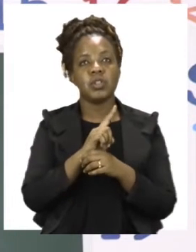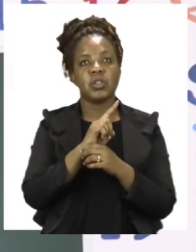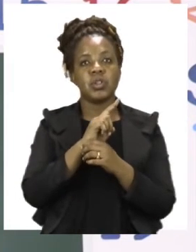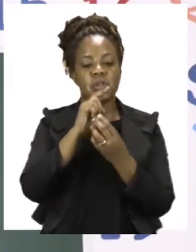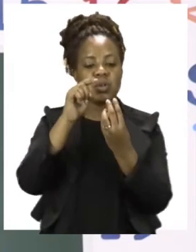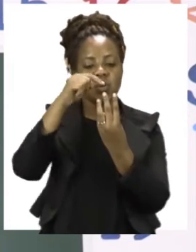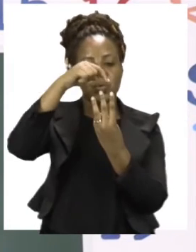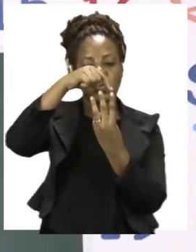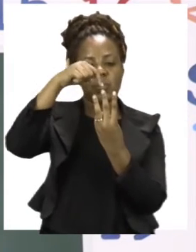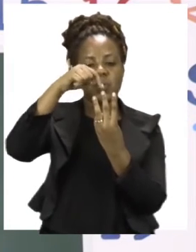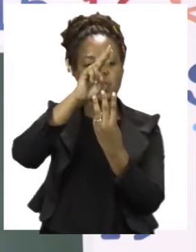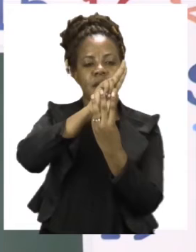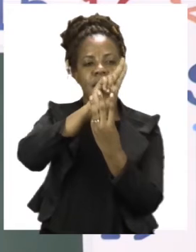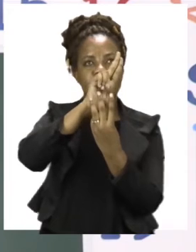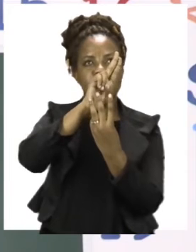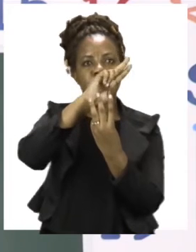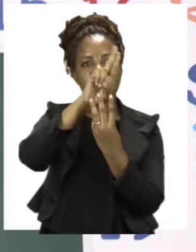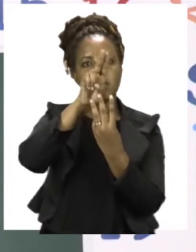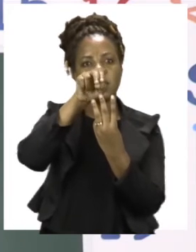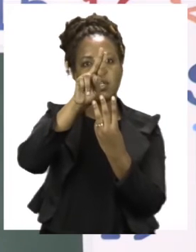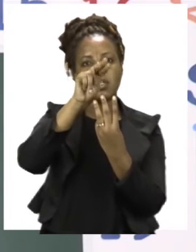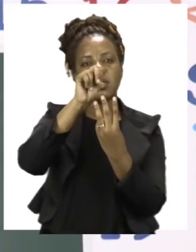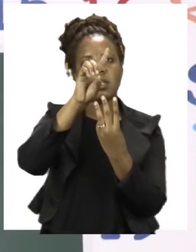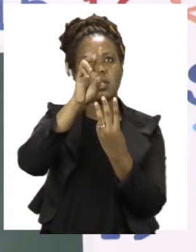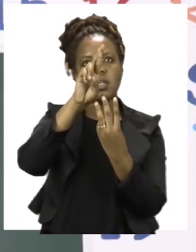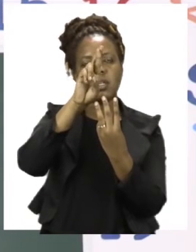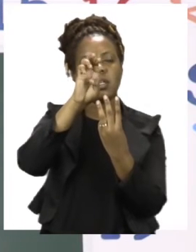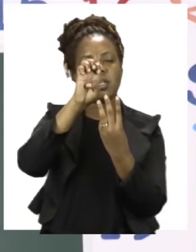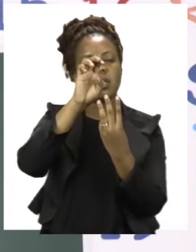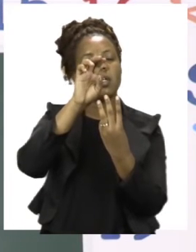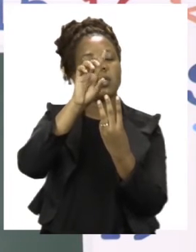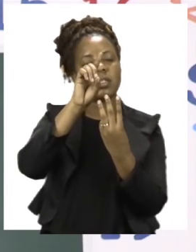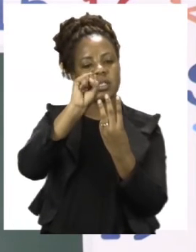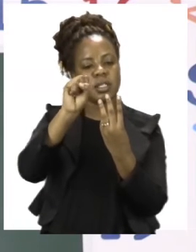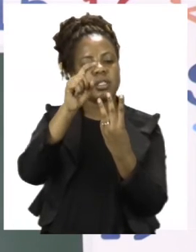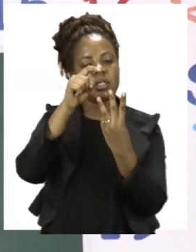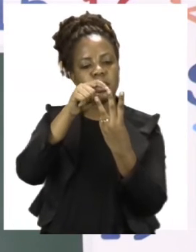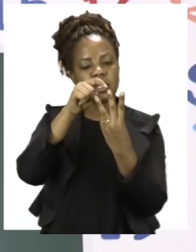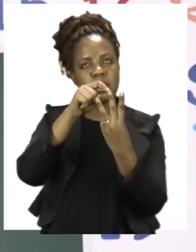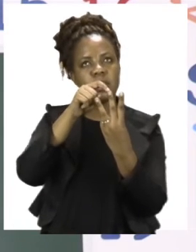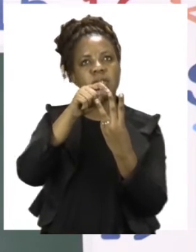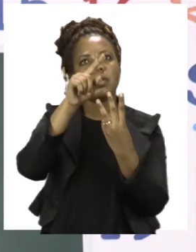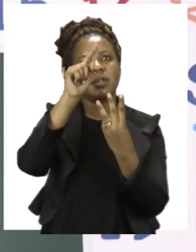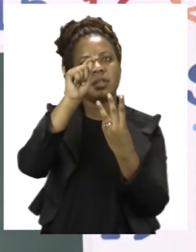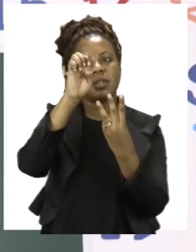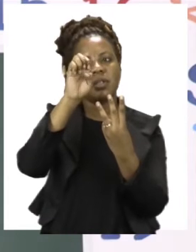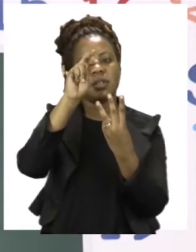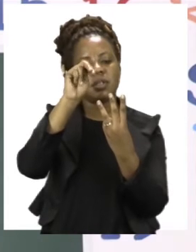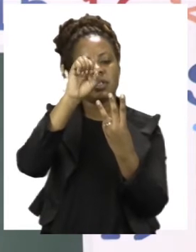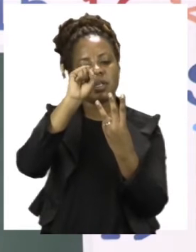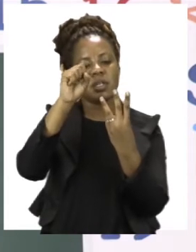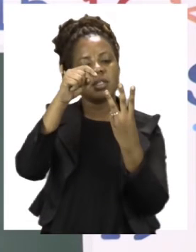top so that we don't get confused. This one is for our units, and then we have our